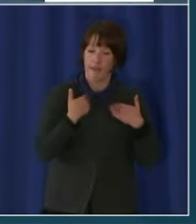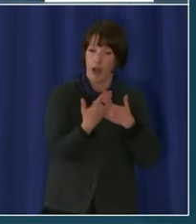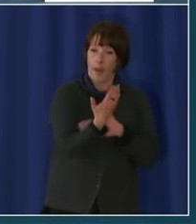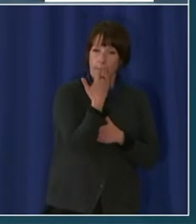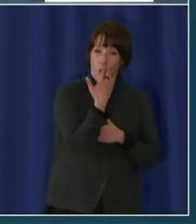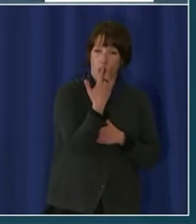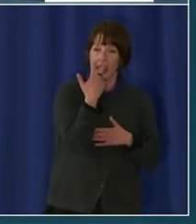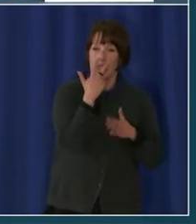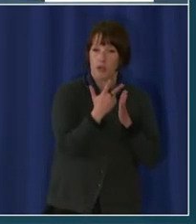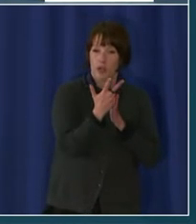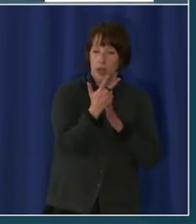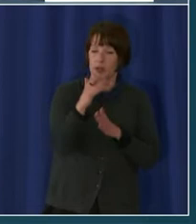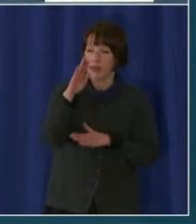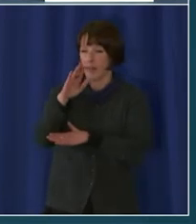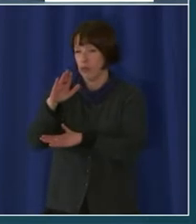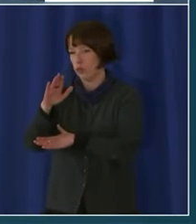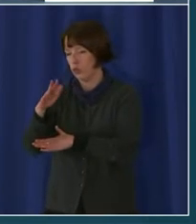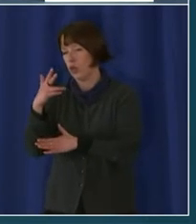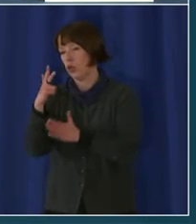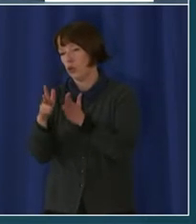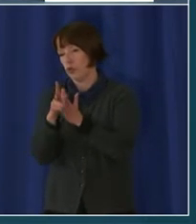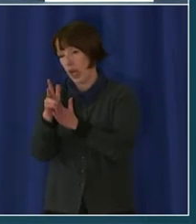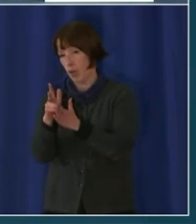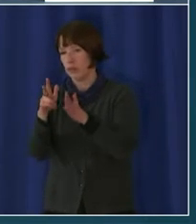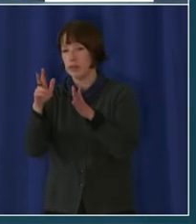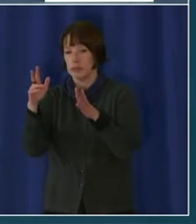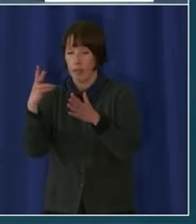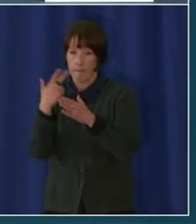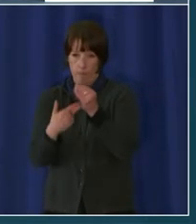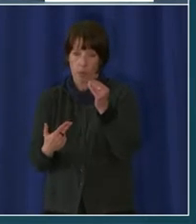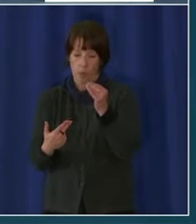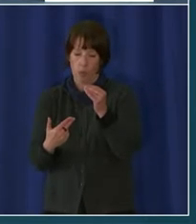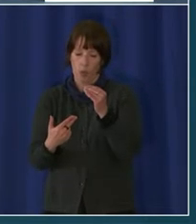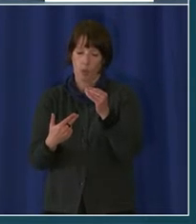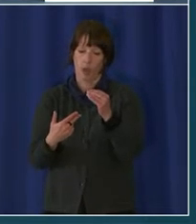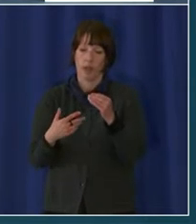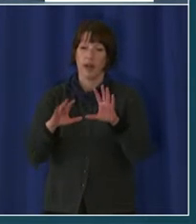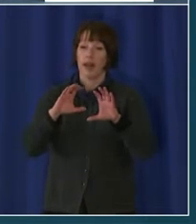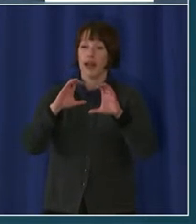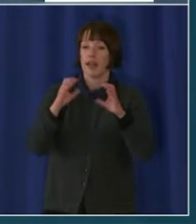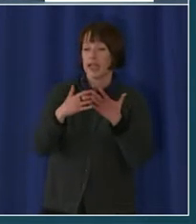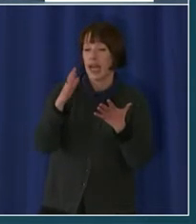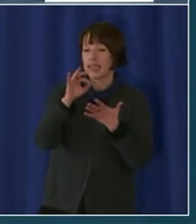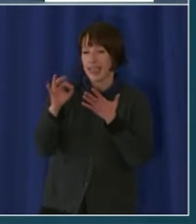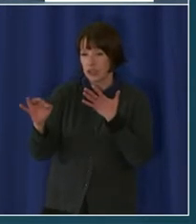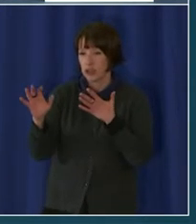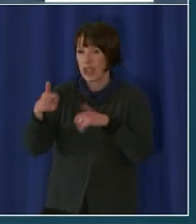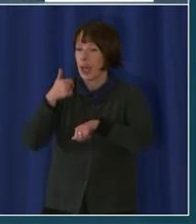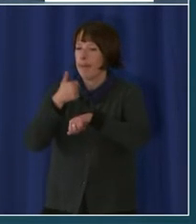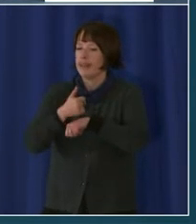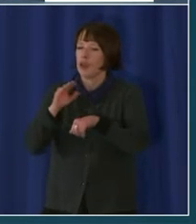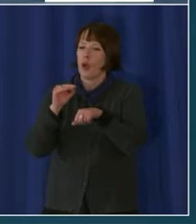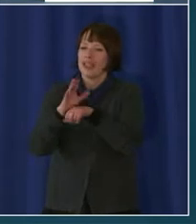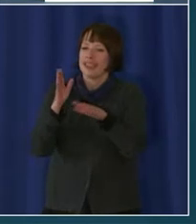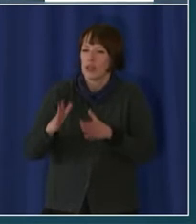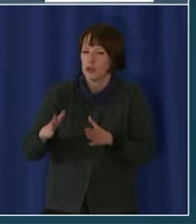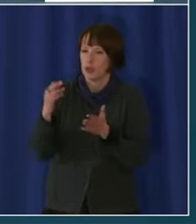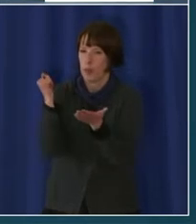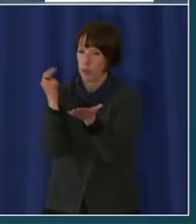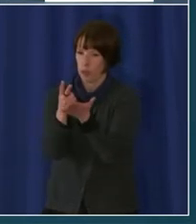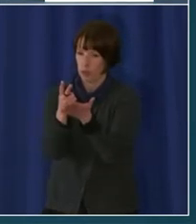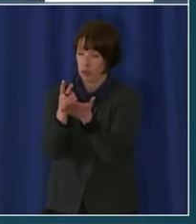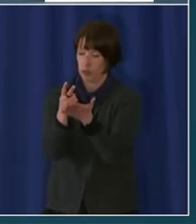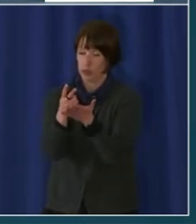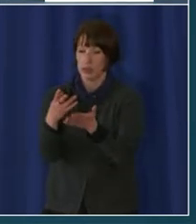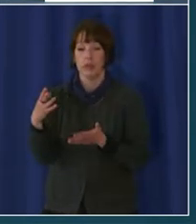3 hours and an afternoon class of 3 hours. Those class selections are based on counselor approval, and so students in